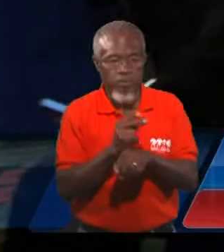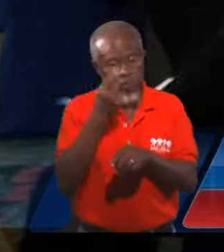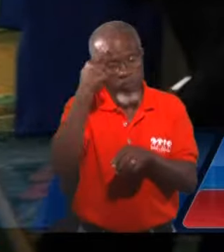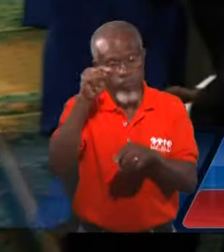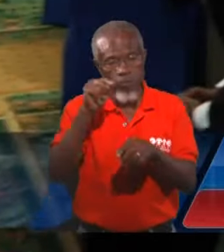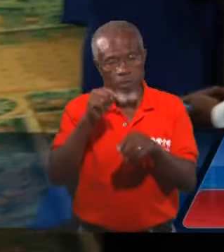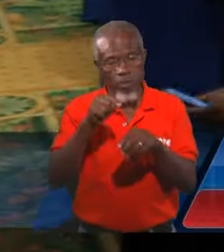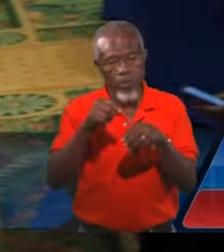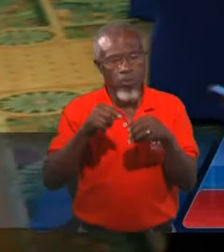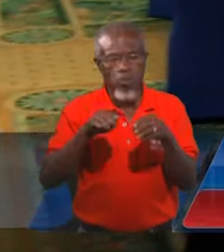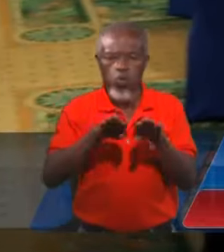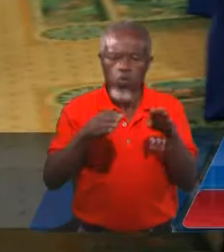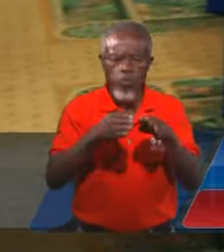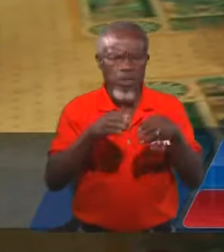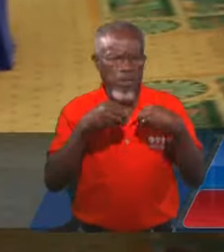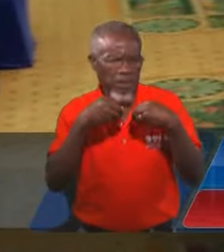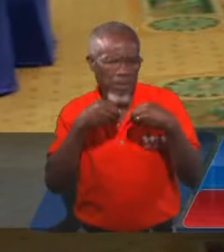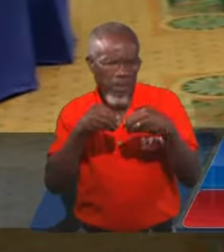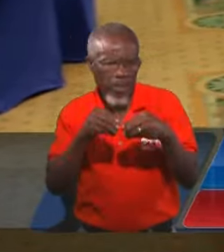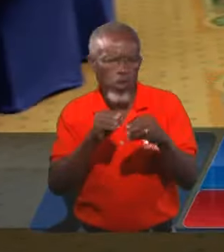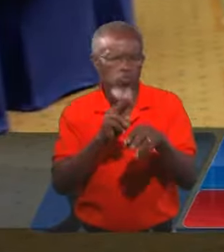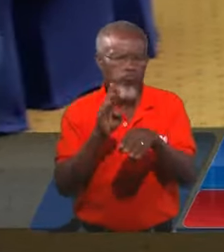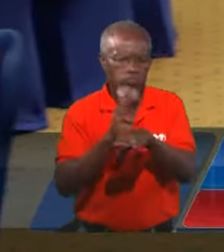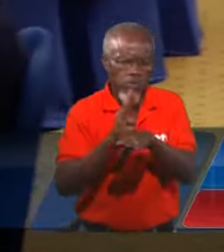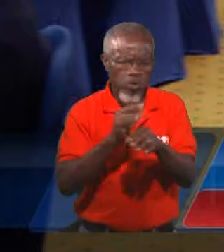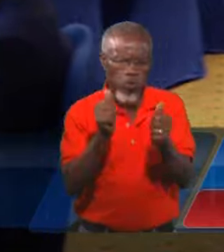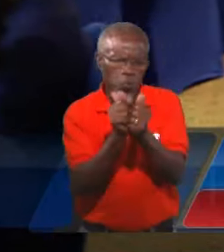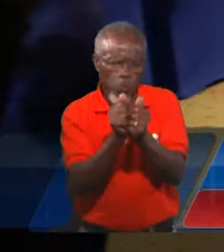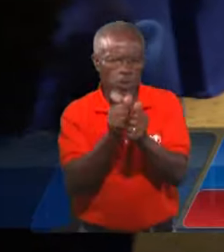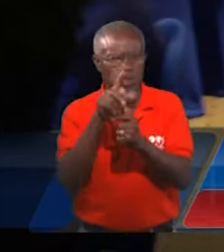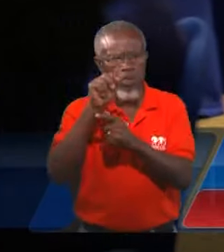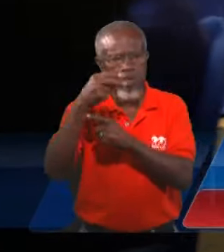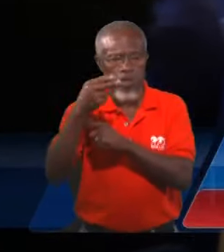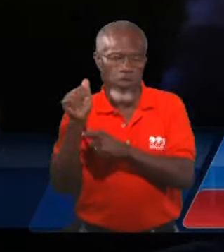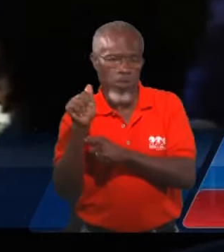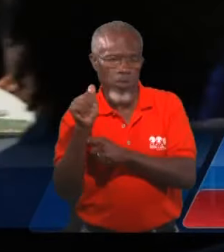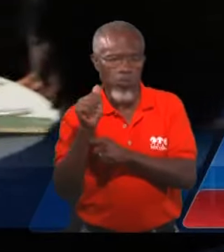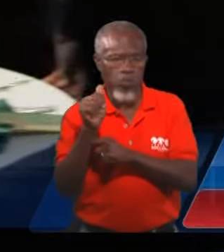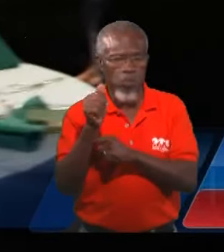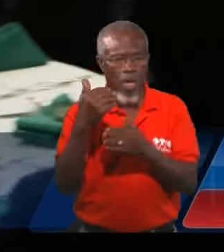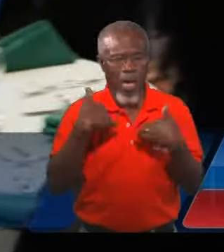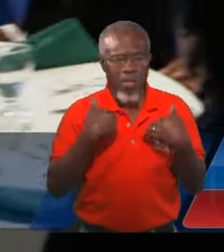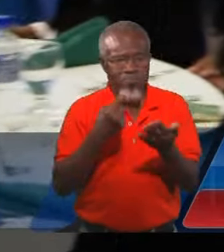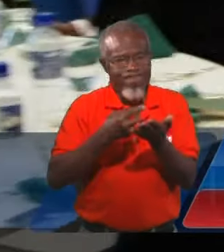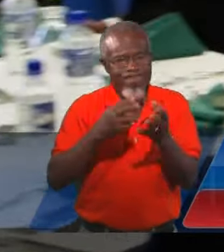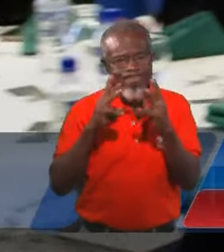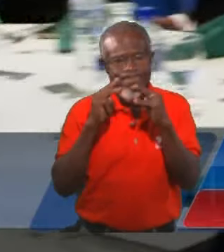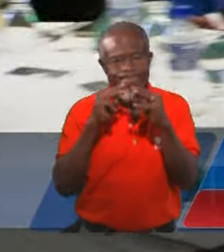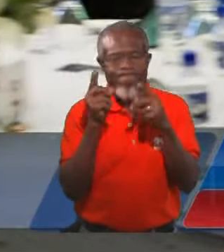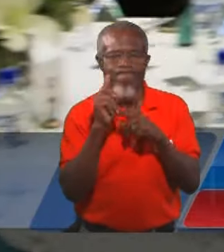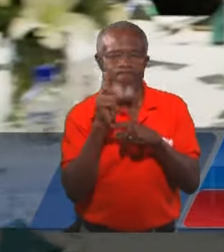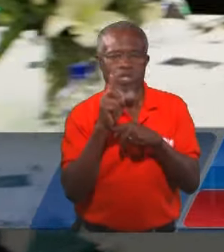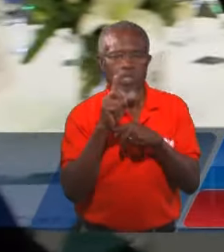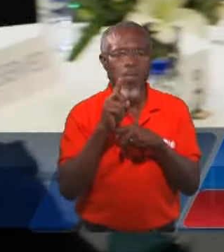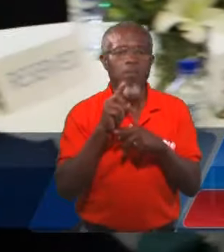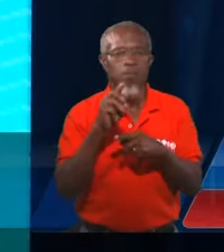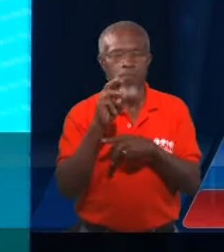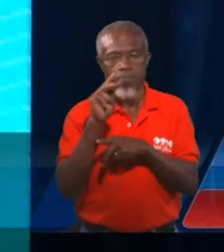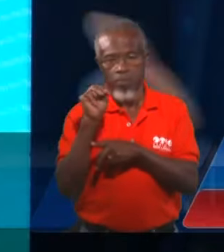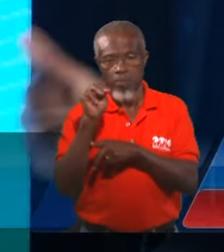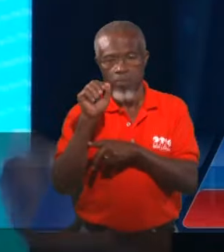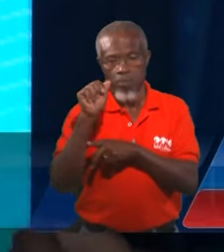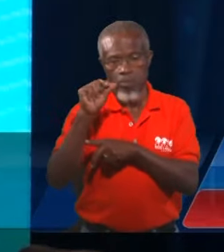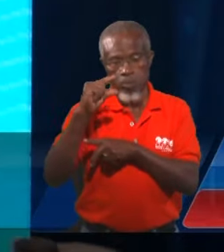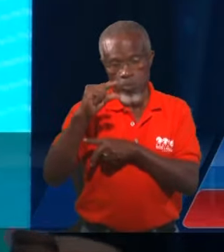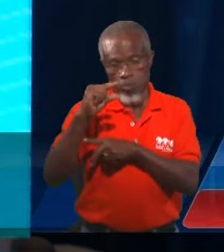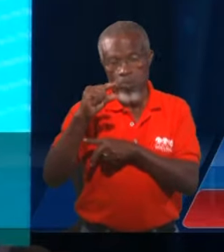with the Assembly were introduced to the new system, on Friday a launch was held at the Magdalena Grand Beach and Golf Resort.